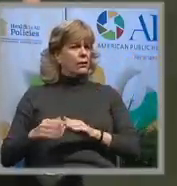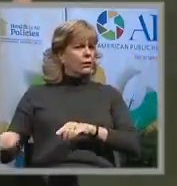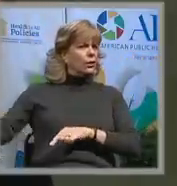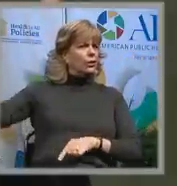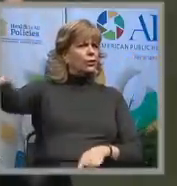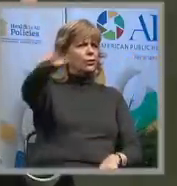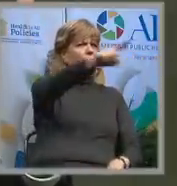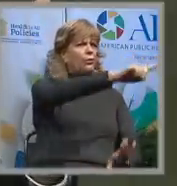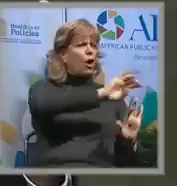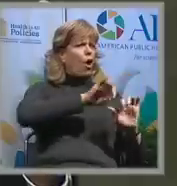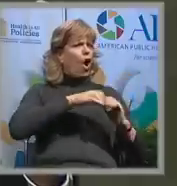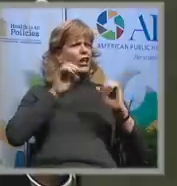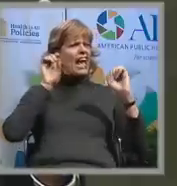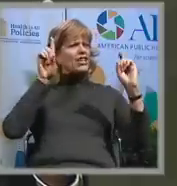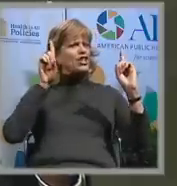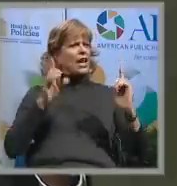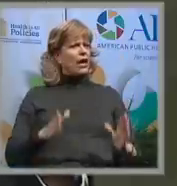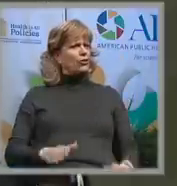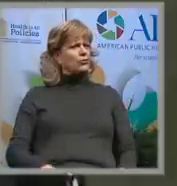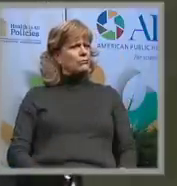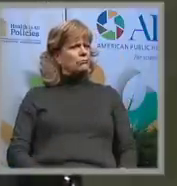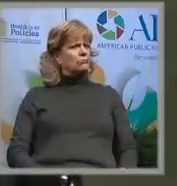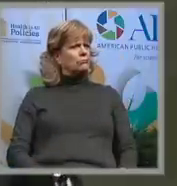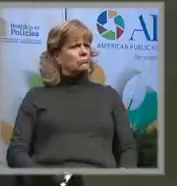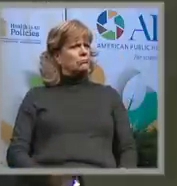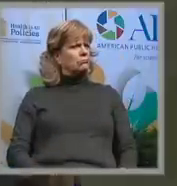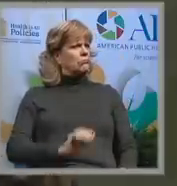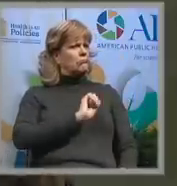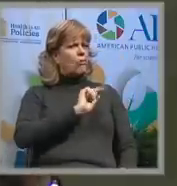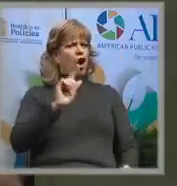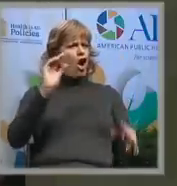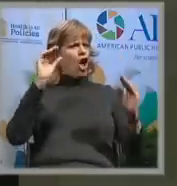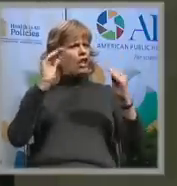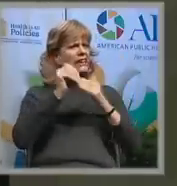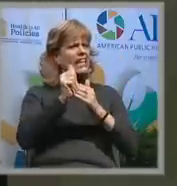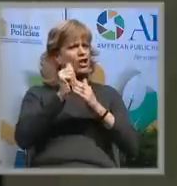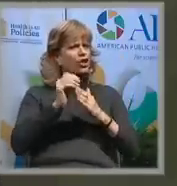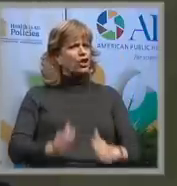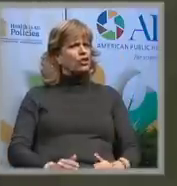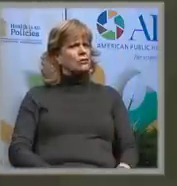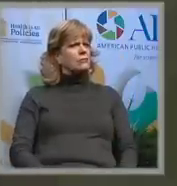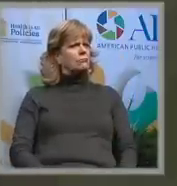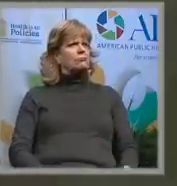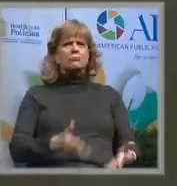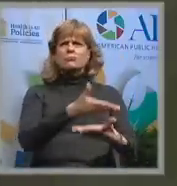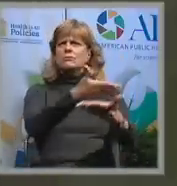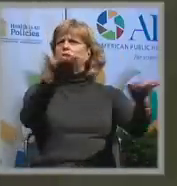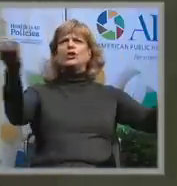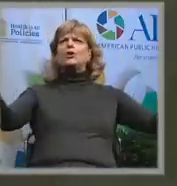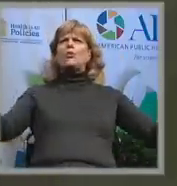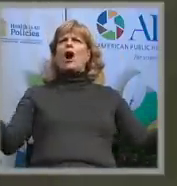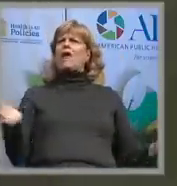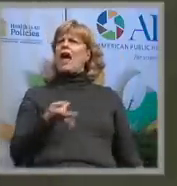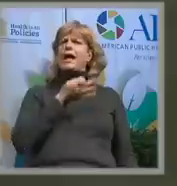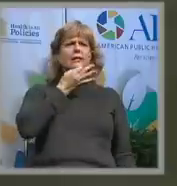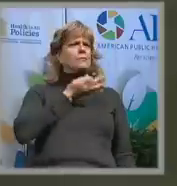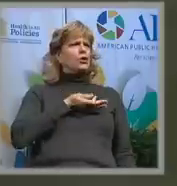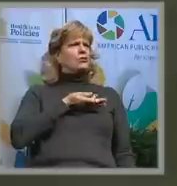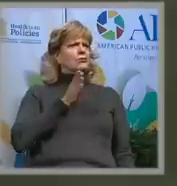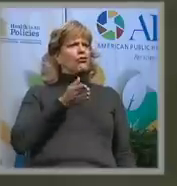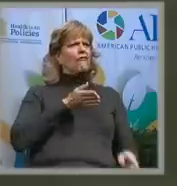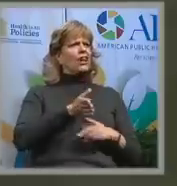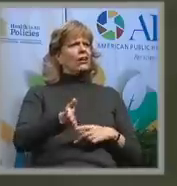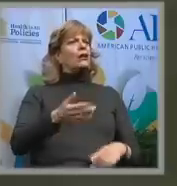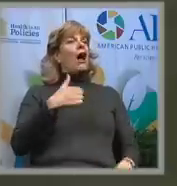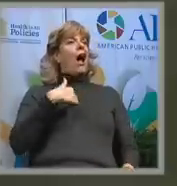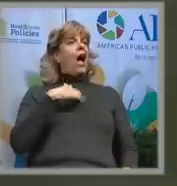all educators. You are all leaders. You are experts in your field, and I